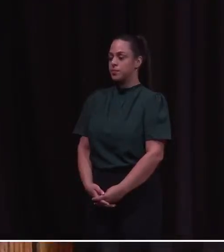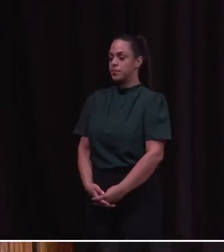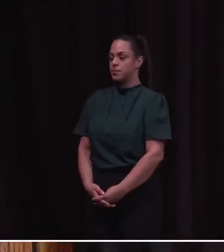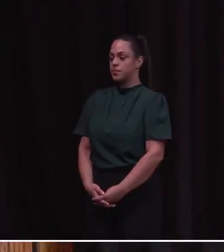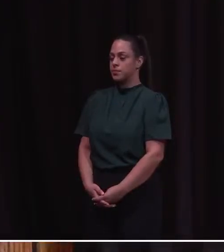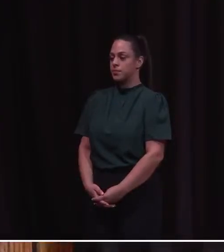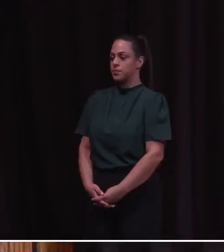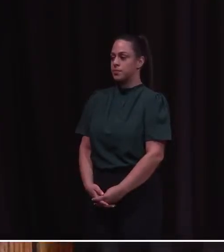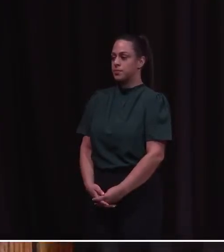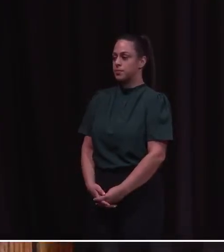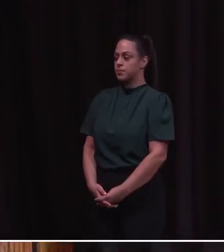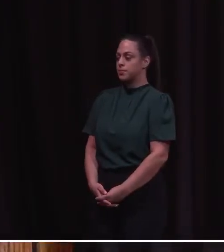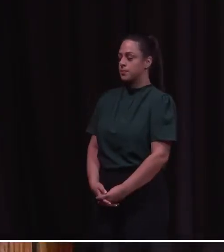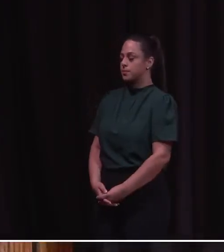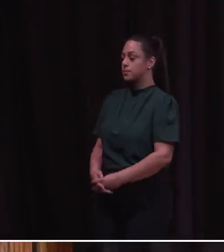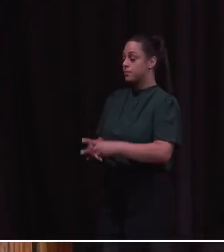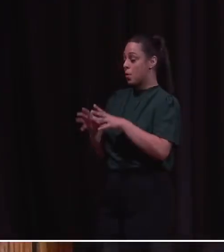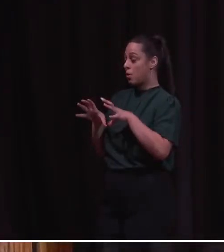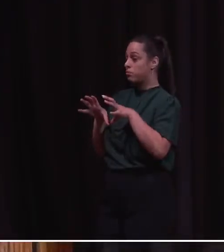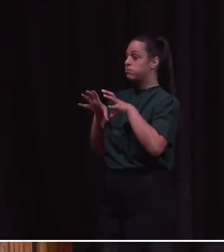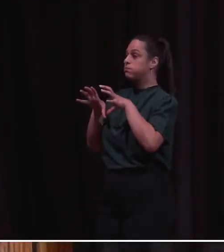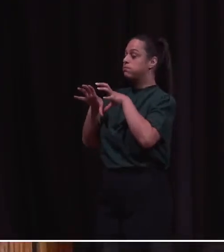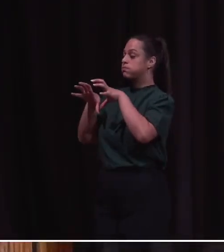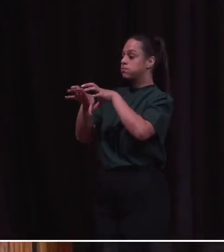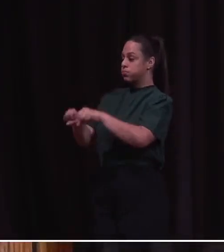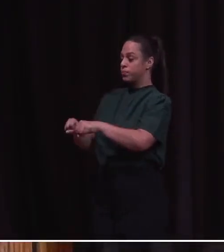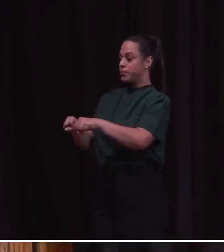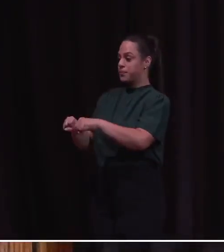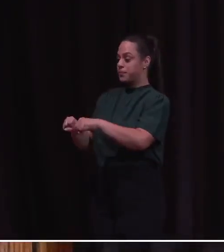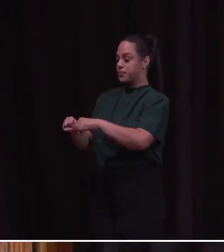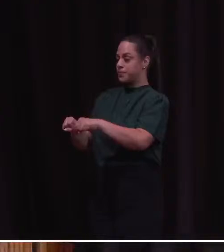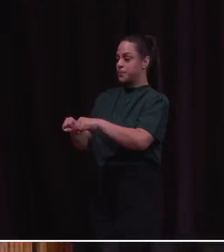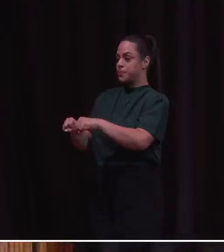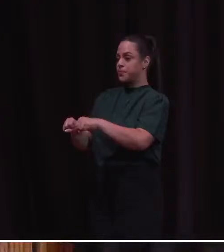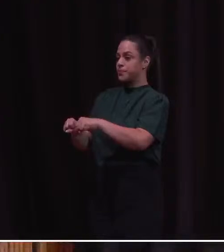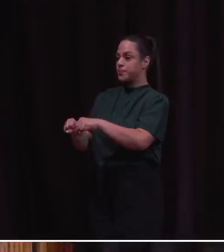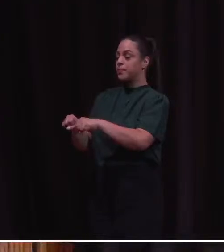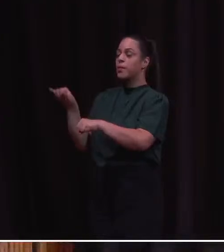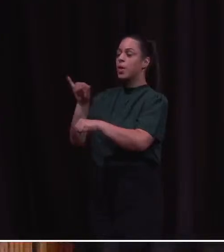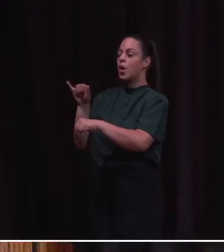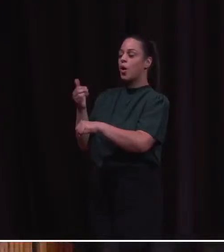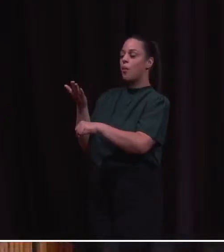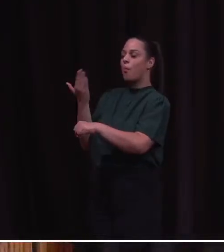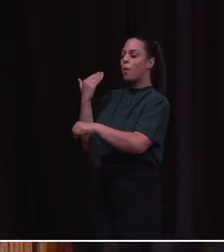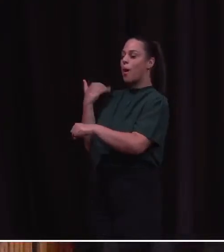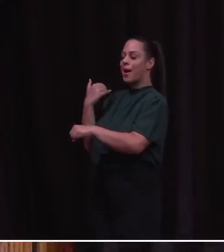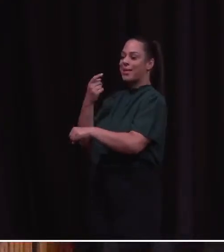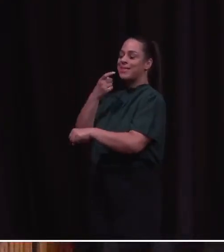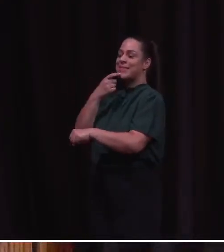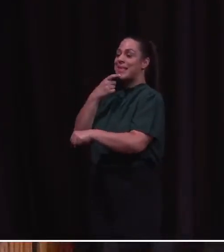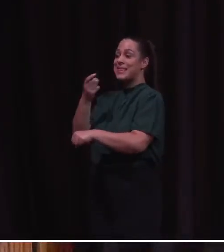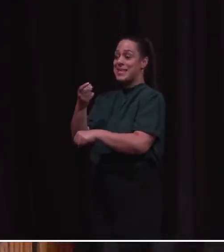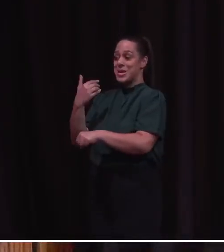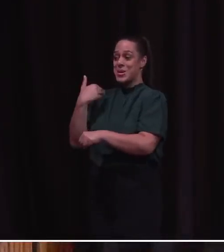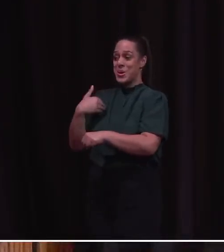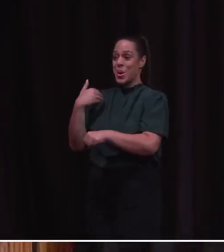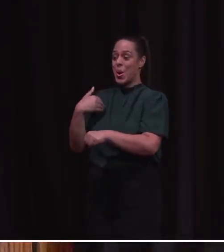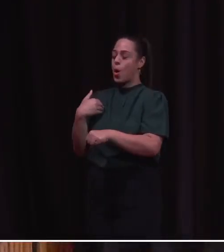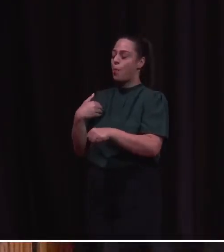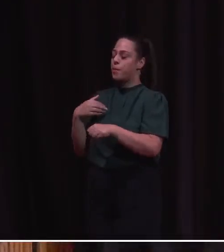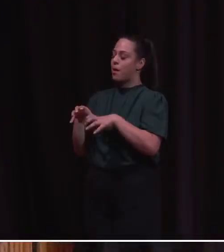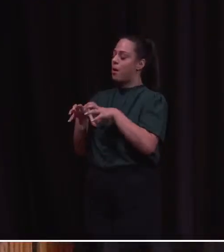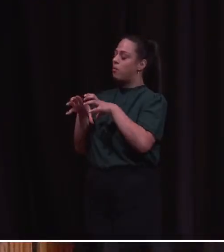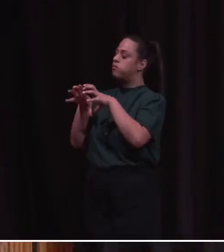Coloniality, as one scholar put it, coloniality and modernity as mutually dependent